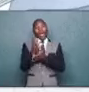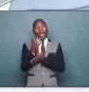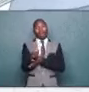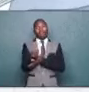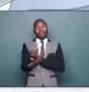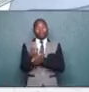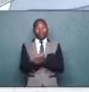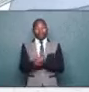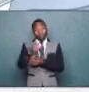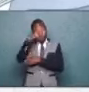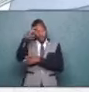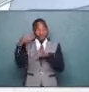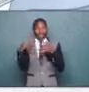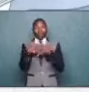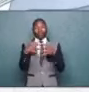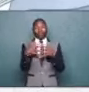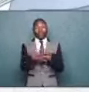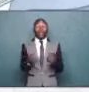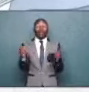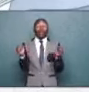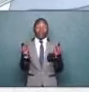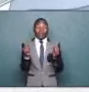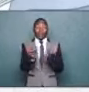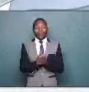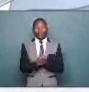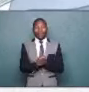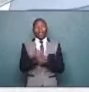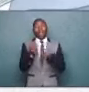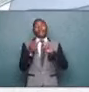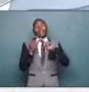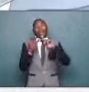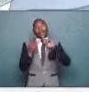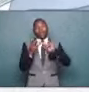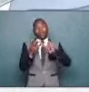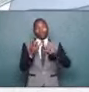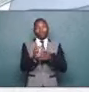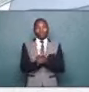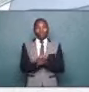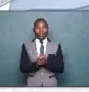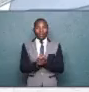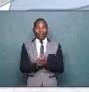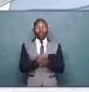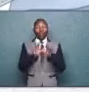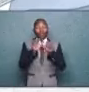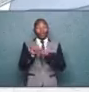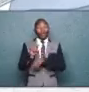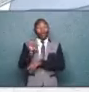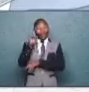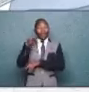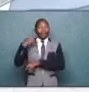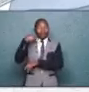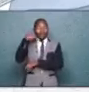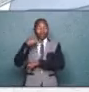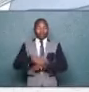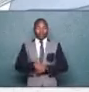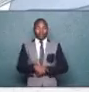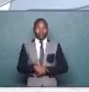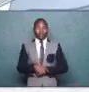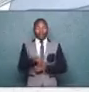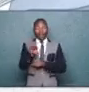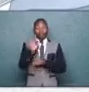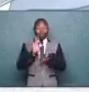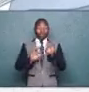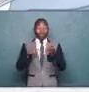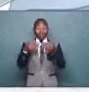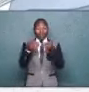relatively very hot and cold weather. Number 3, mobile phone coverage. By